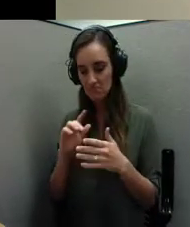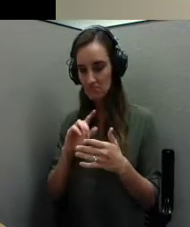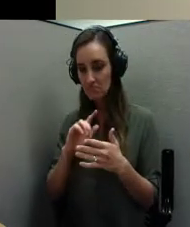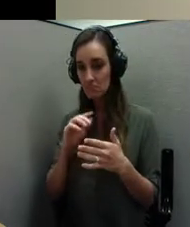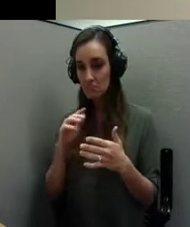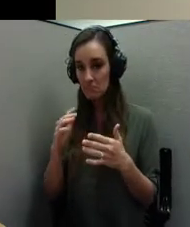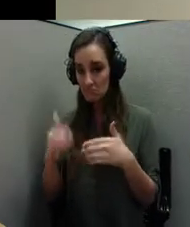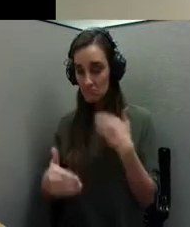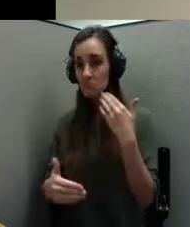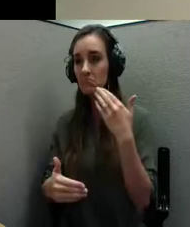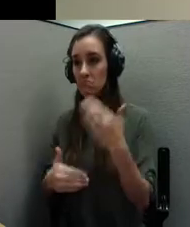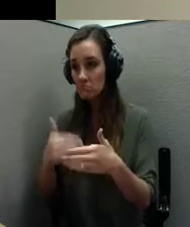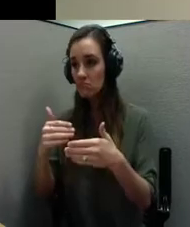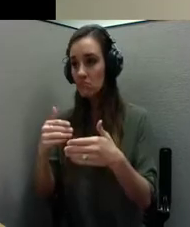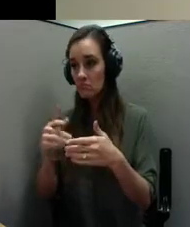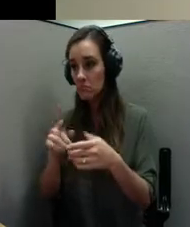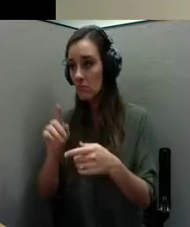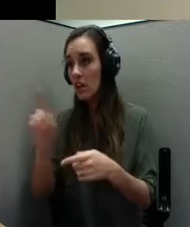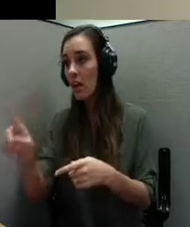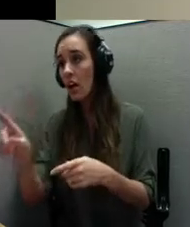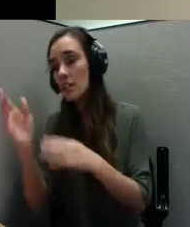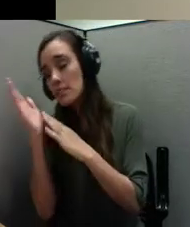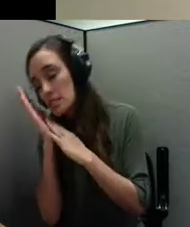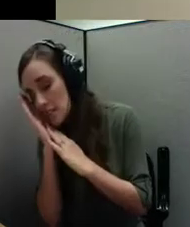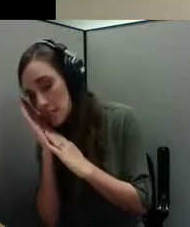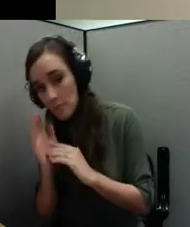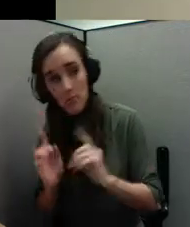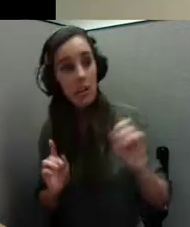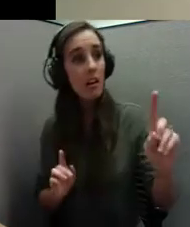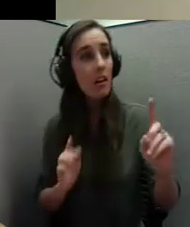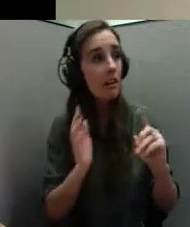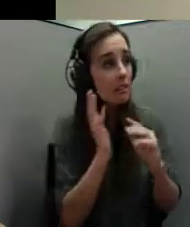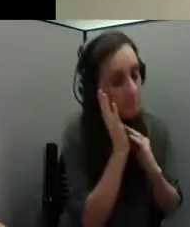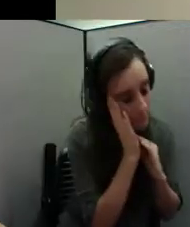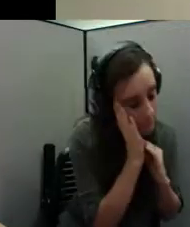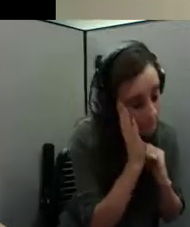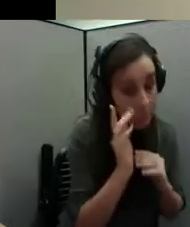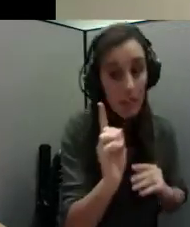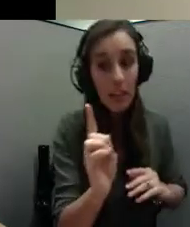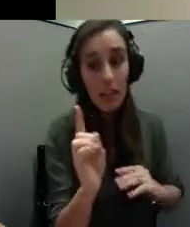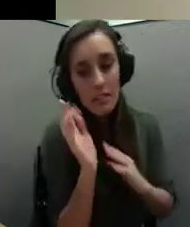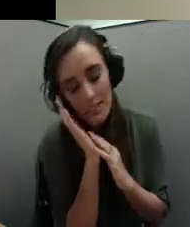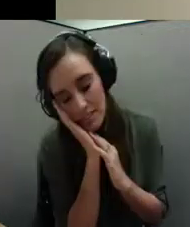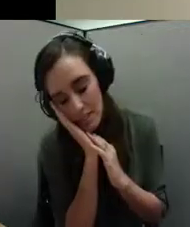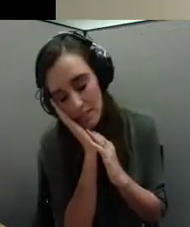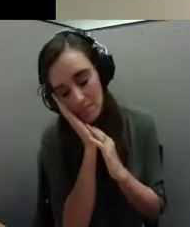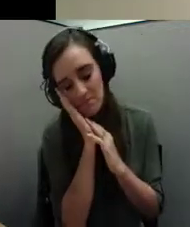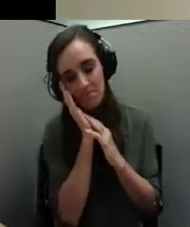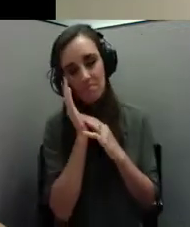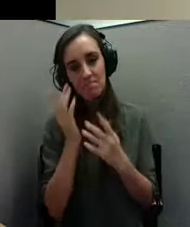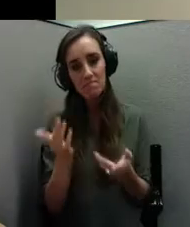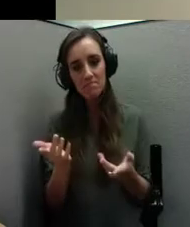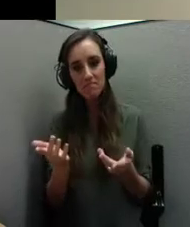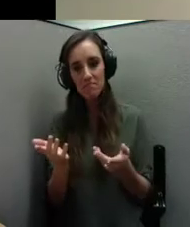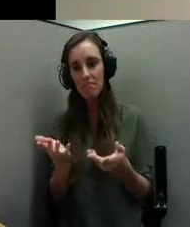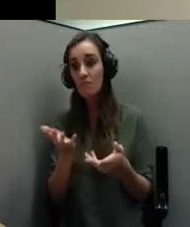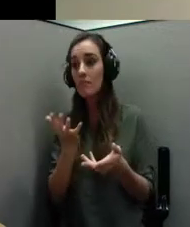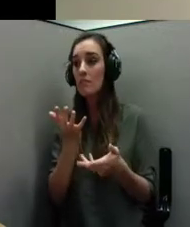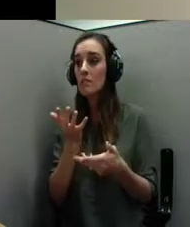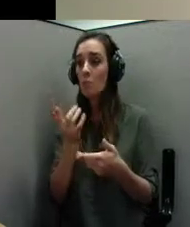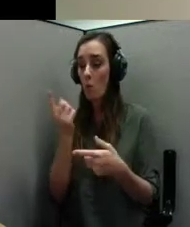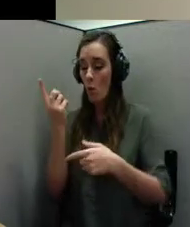just laid himself down right there on that grass, and he began to take on his long day of doing